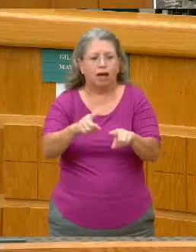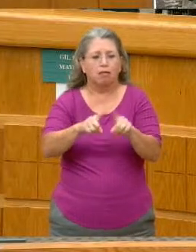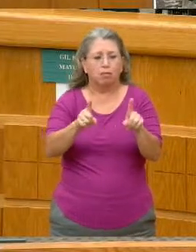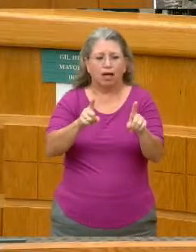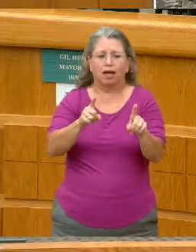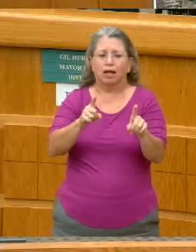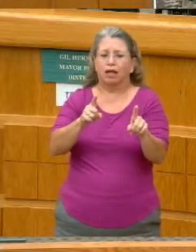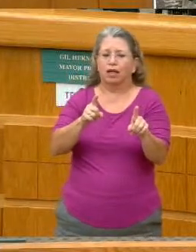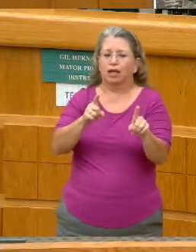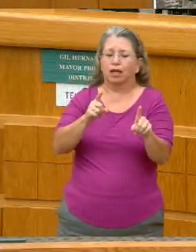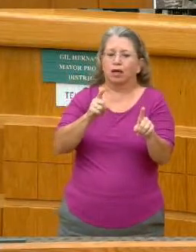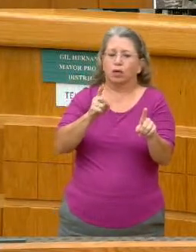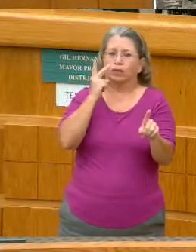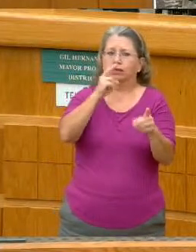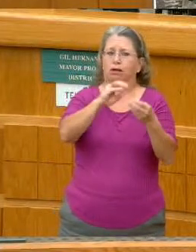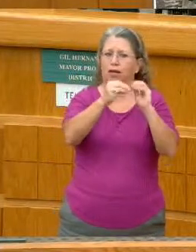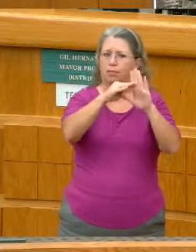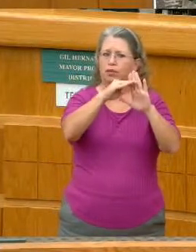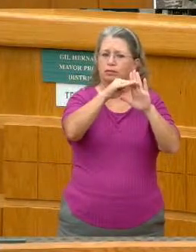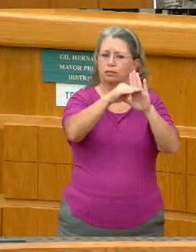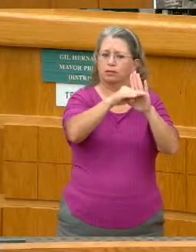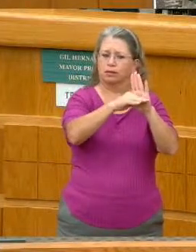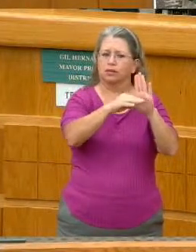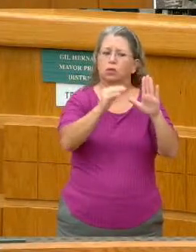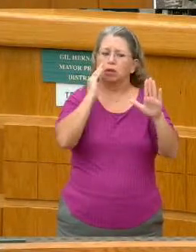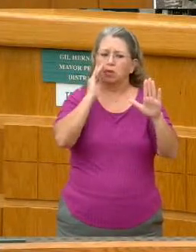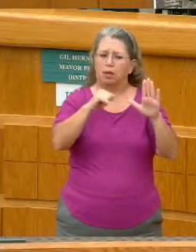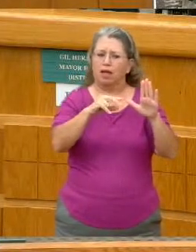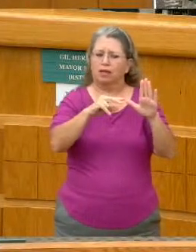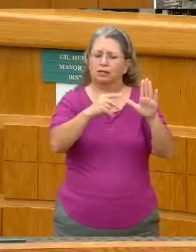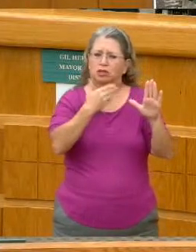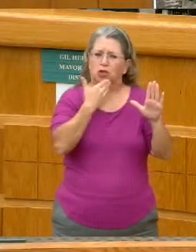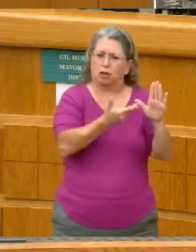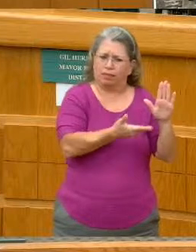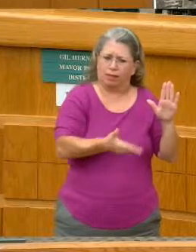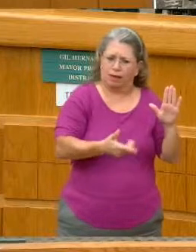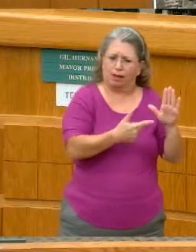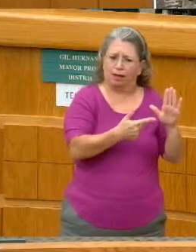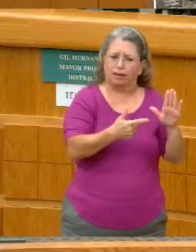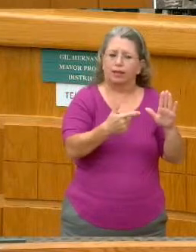was happening, that there was a change of behavior, there